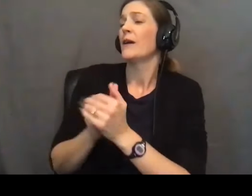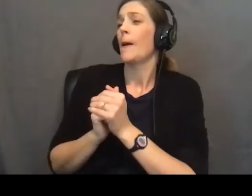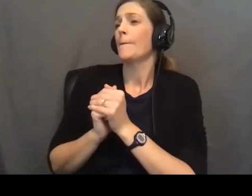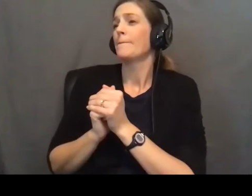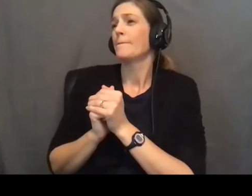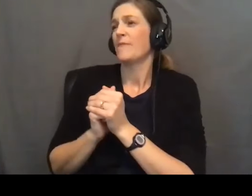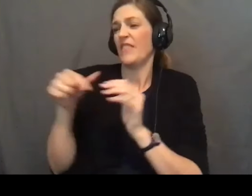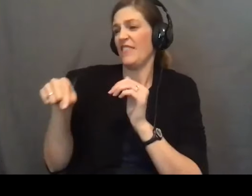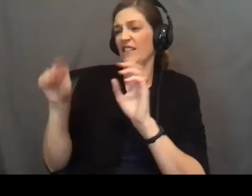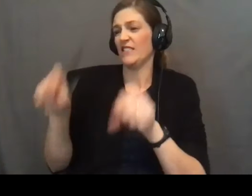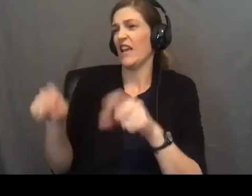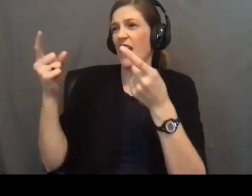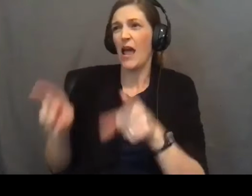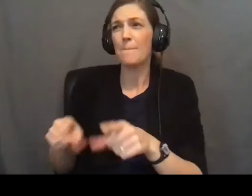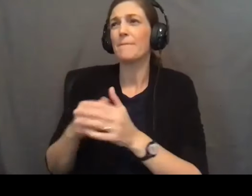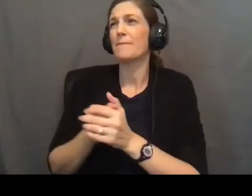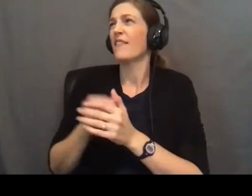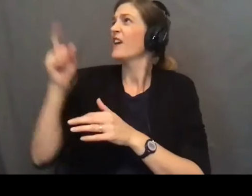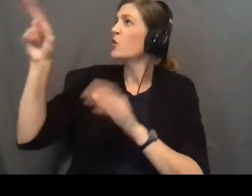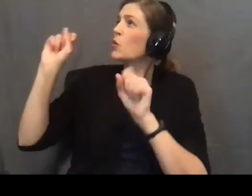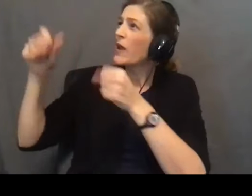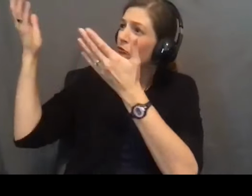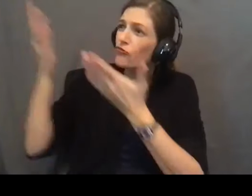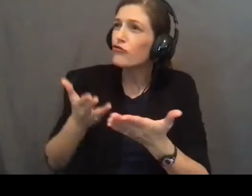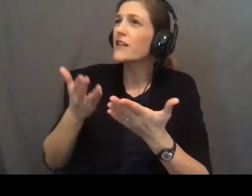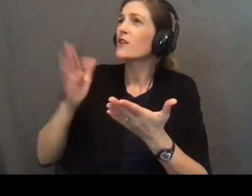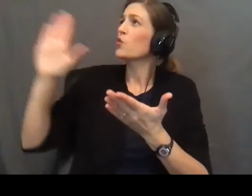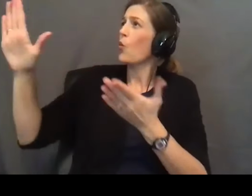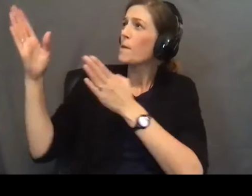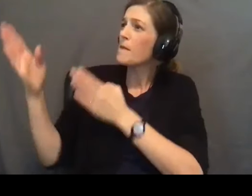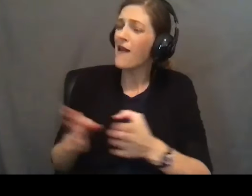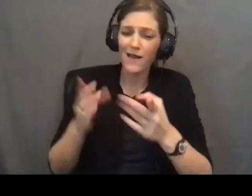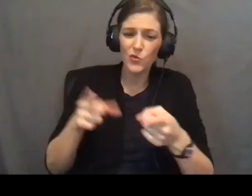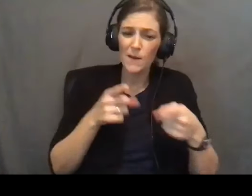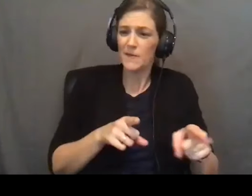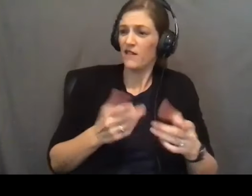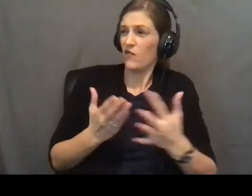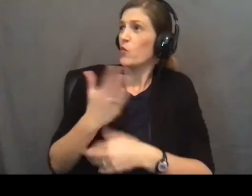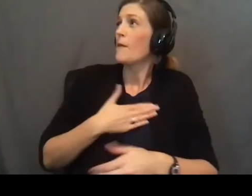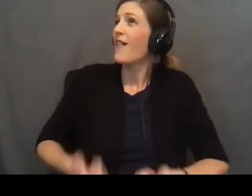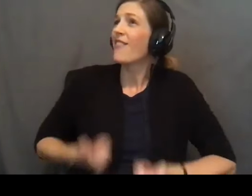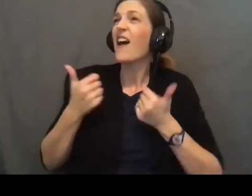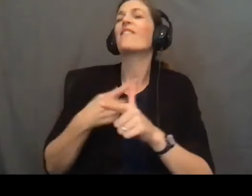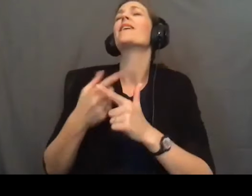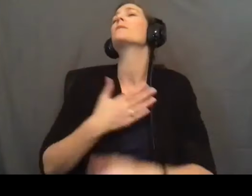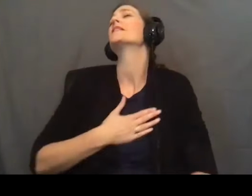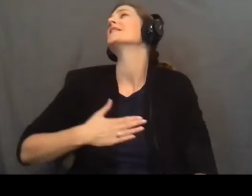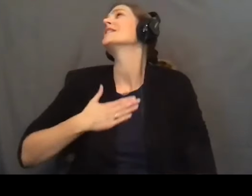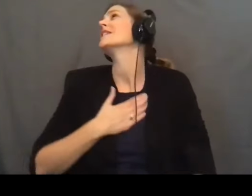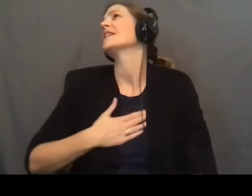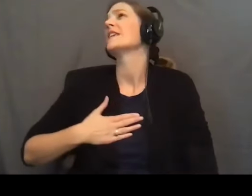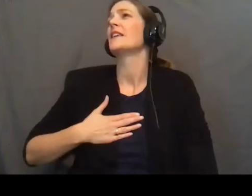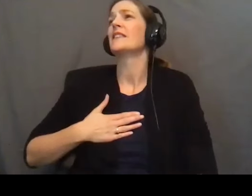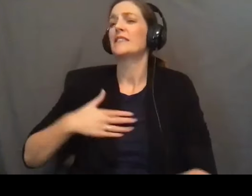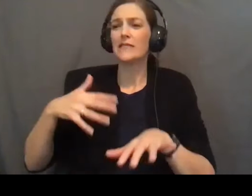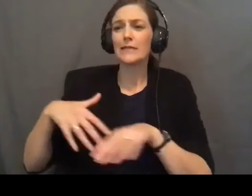that this can happen, that you can bring about your ultimate plan through my life, then please take